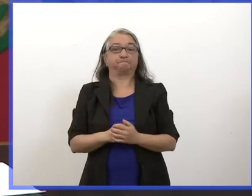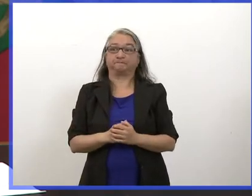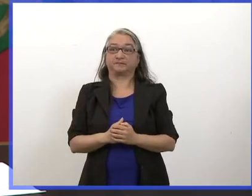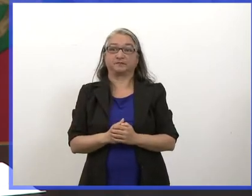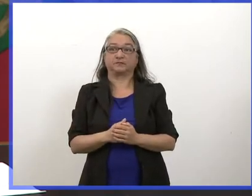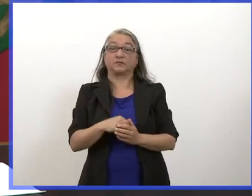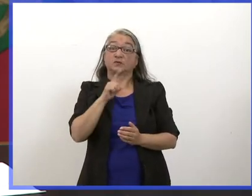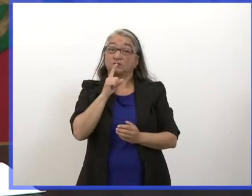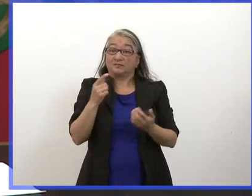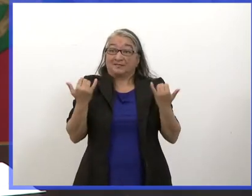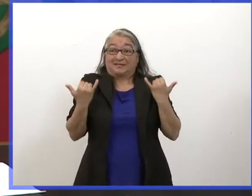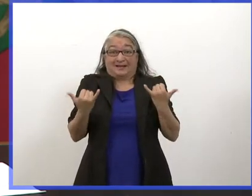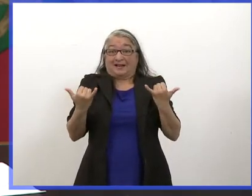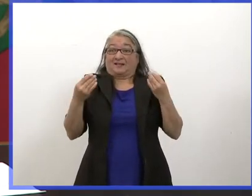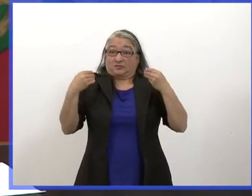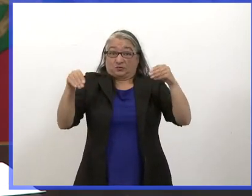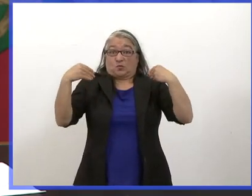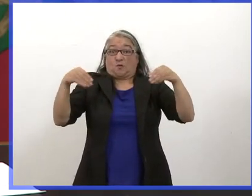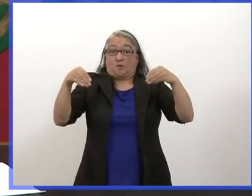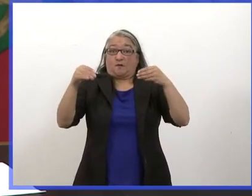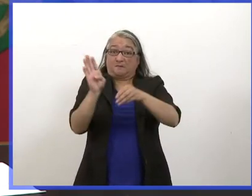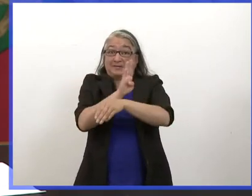household will be allowed to enter a business.